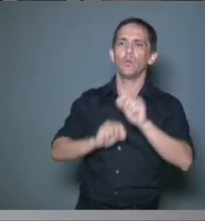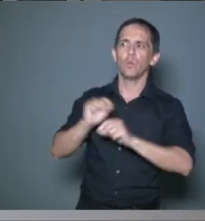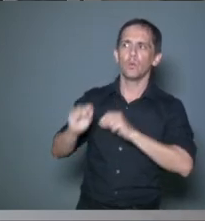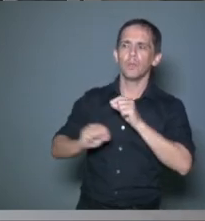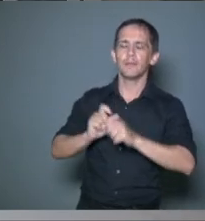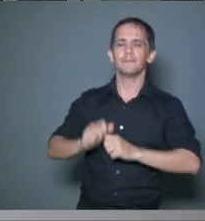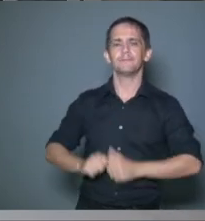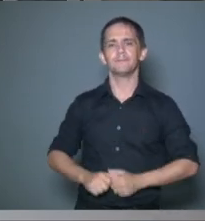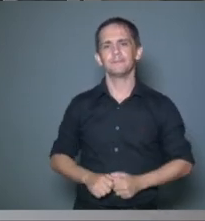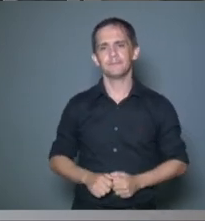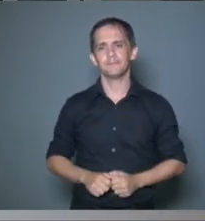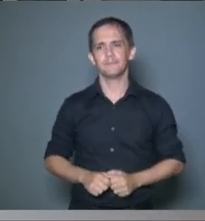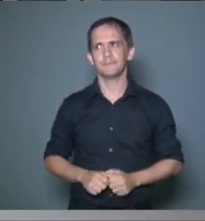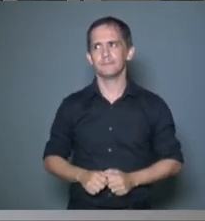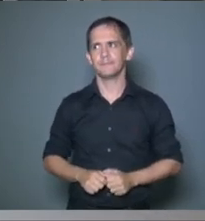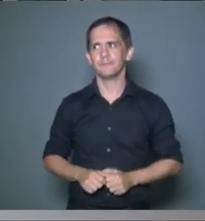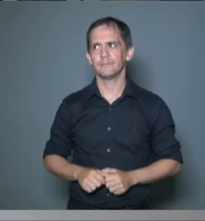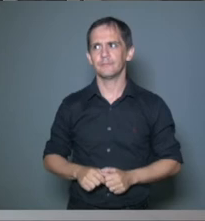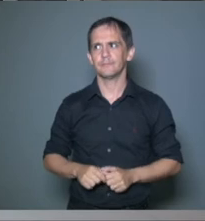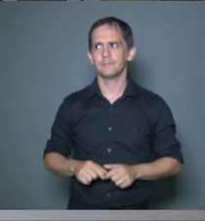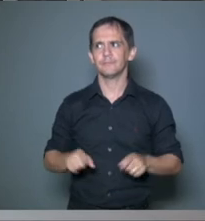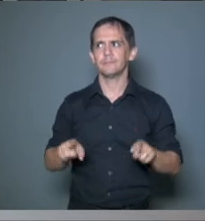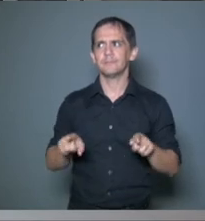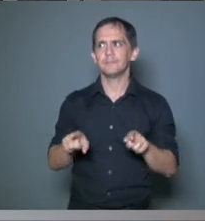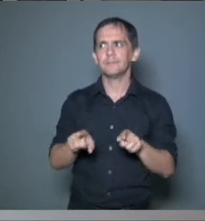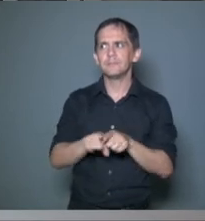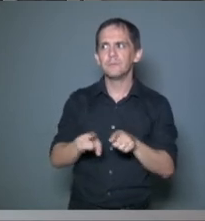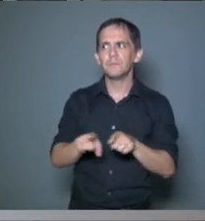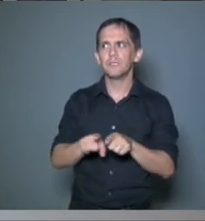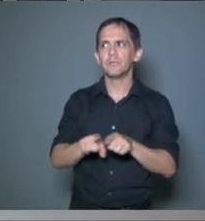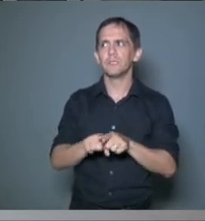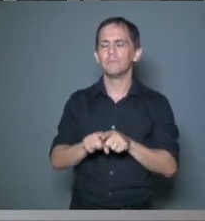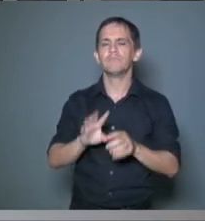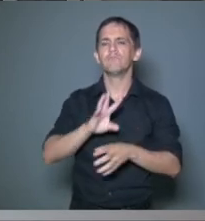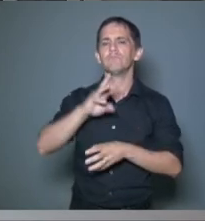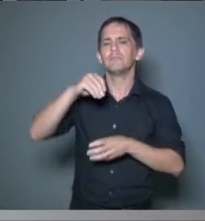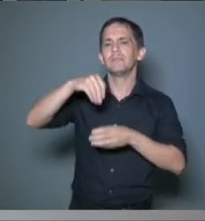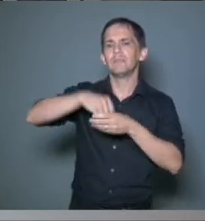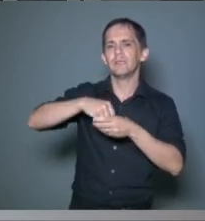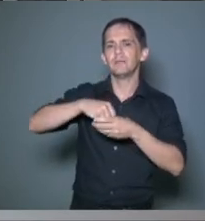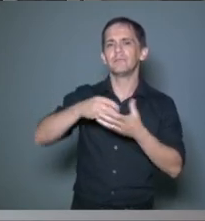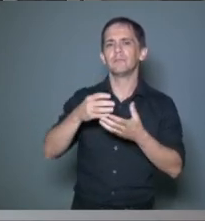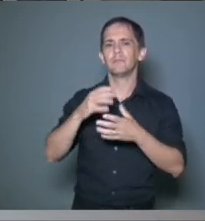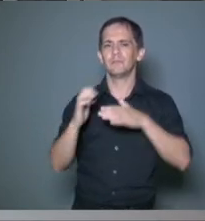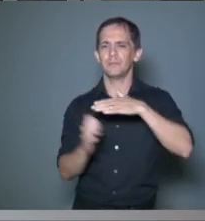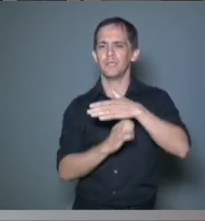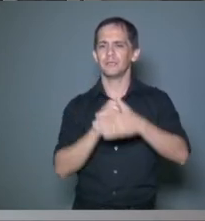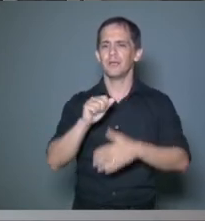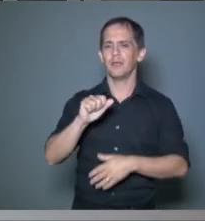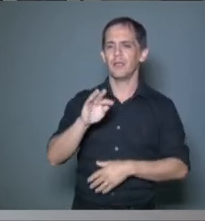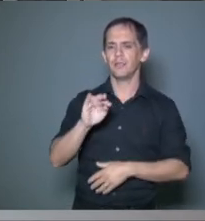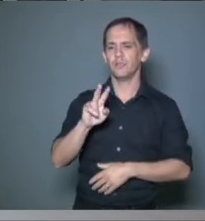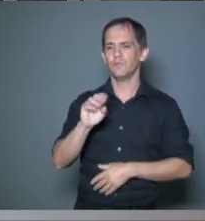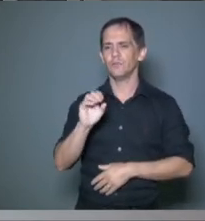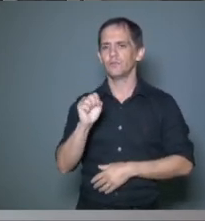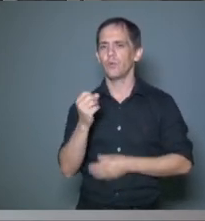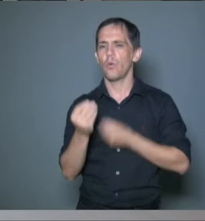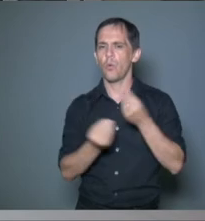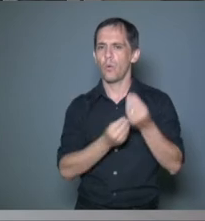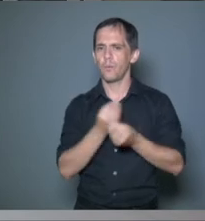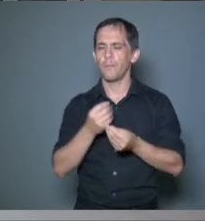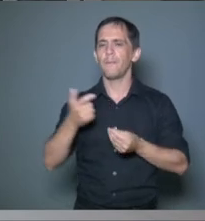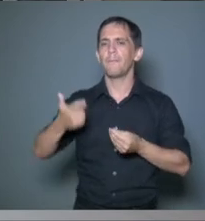year, but also for the future ones, considering the improvement in the cattle cycle, and how important can that be in the